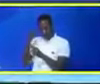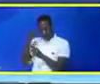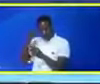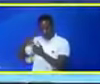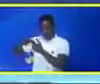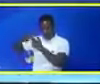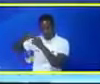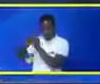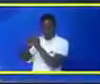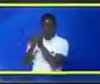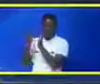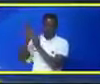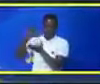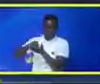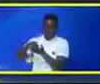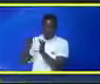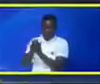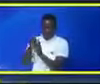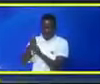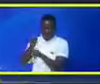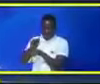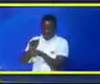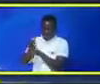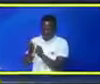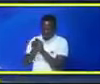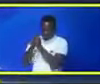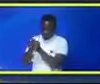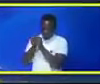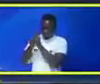again, and to begin your walk with Jesus